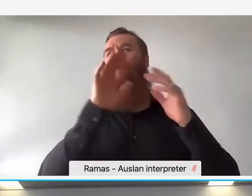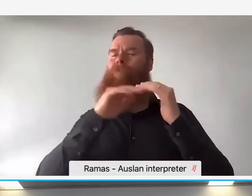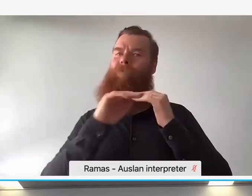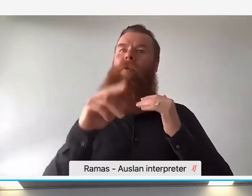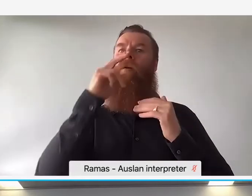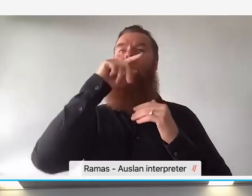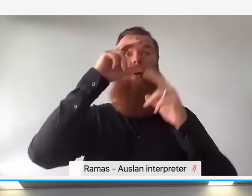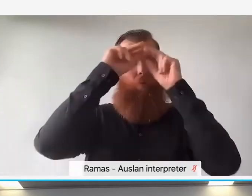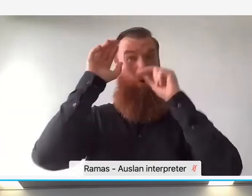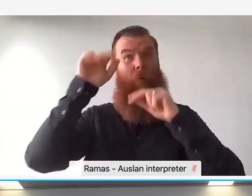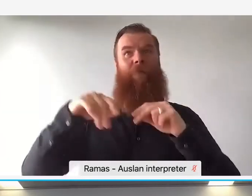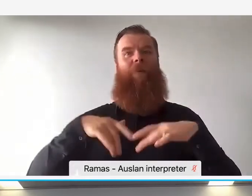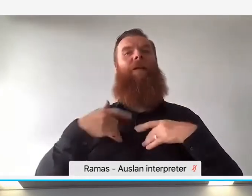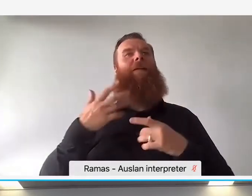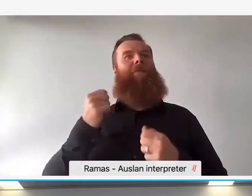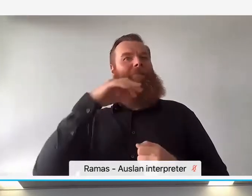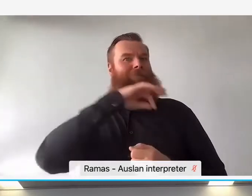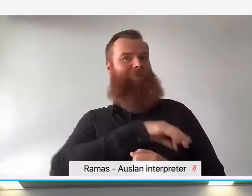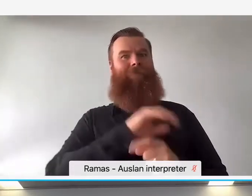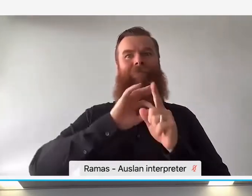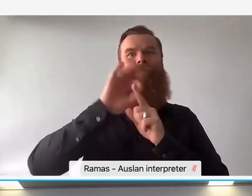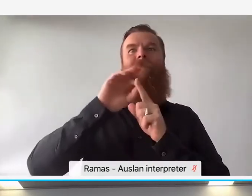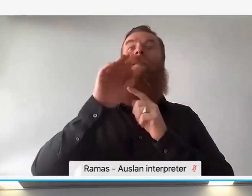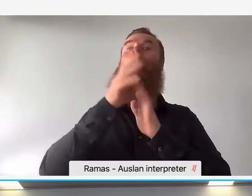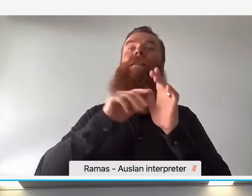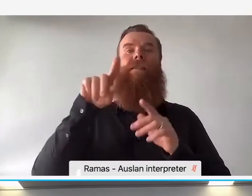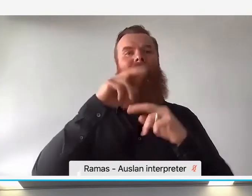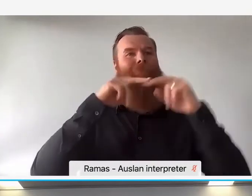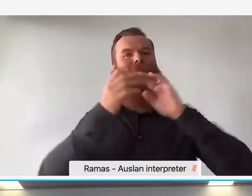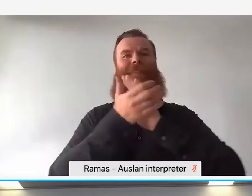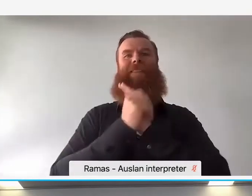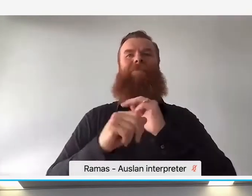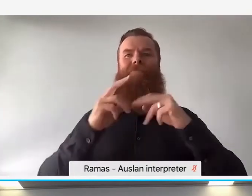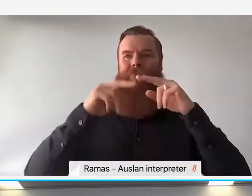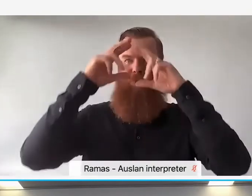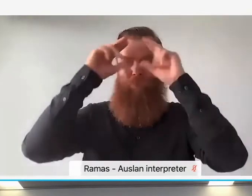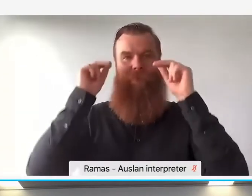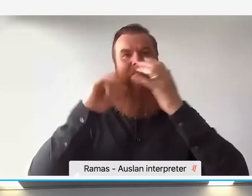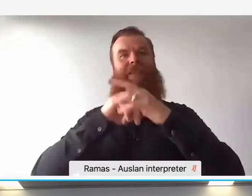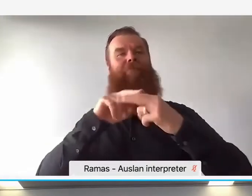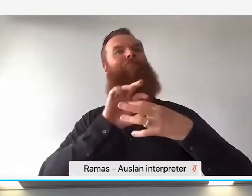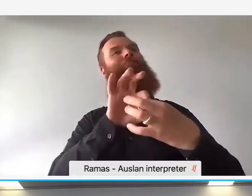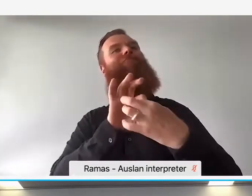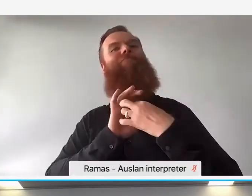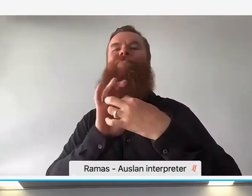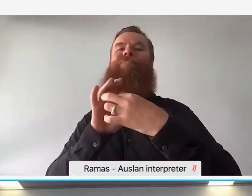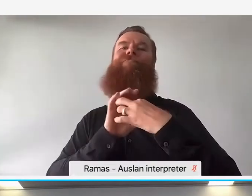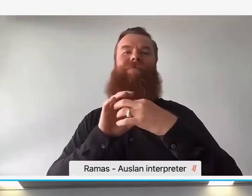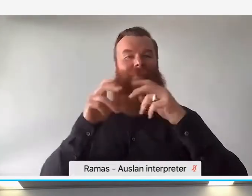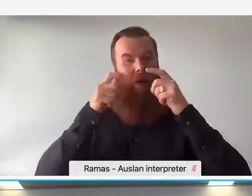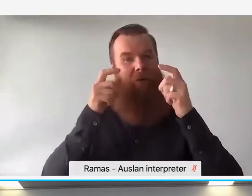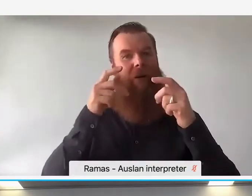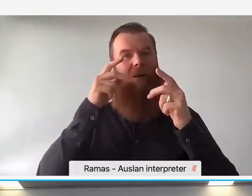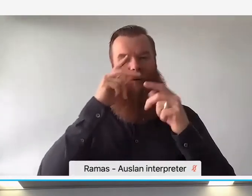genuine relationships have time to develop and grow. Caring for elders in a respectful and meaningful way is part